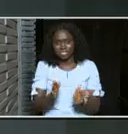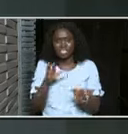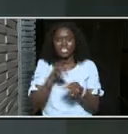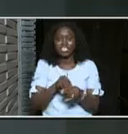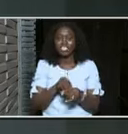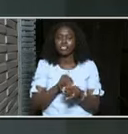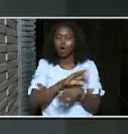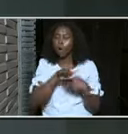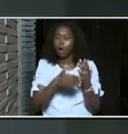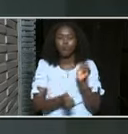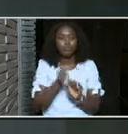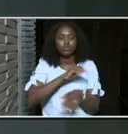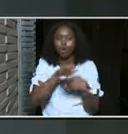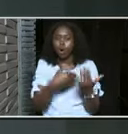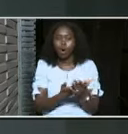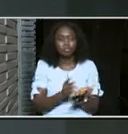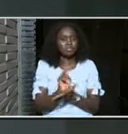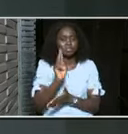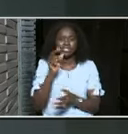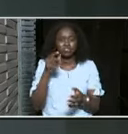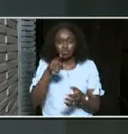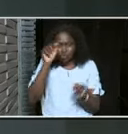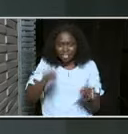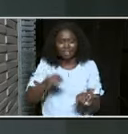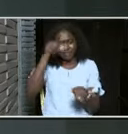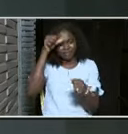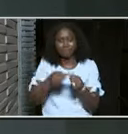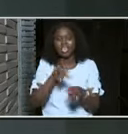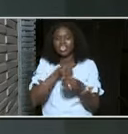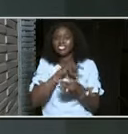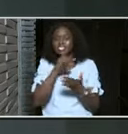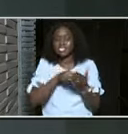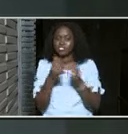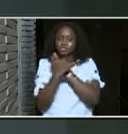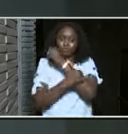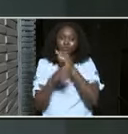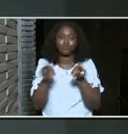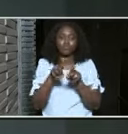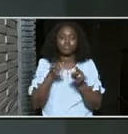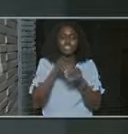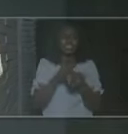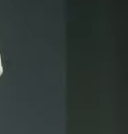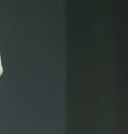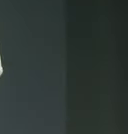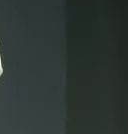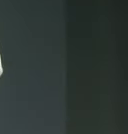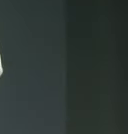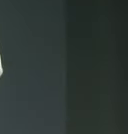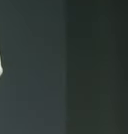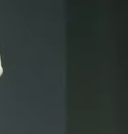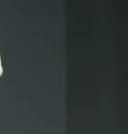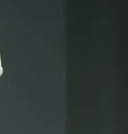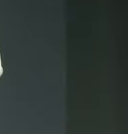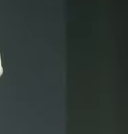almost all the institutions you can remember in this country, and of course abroad. That was why in